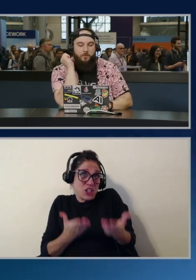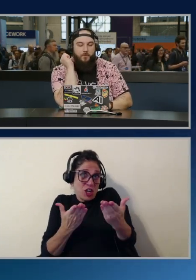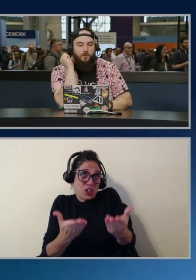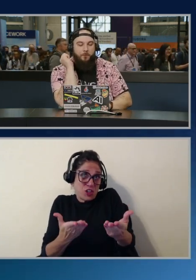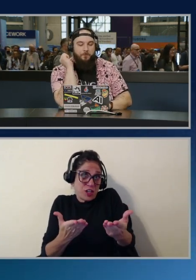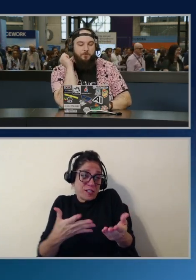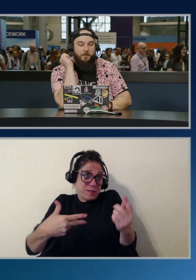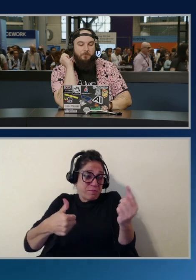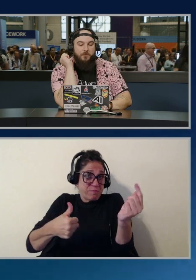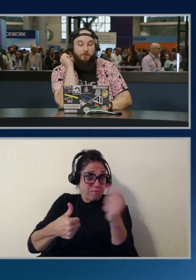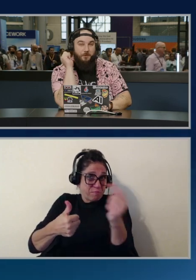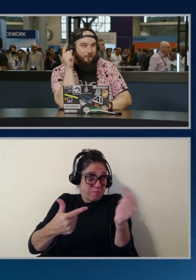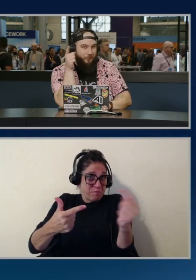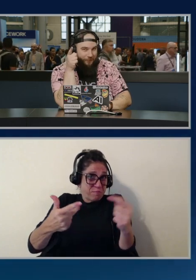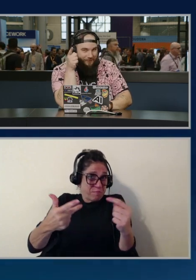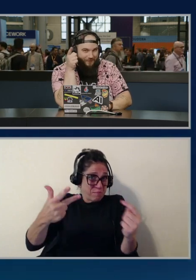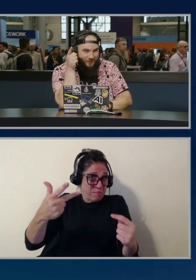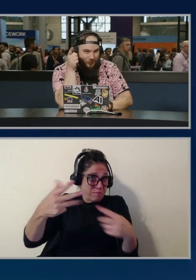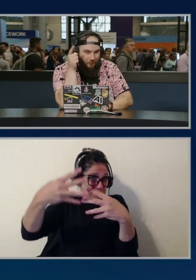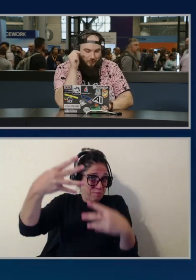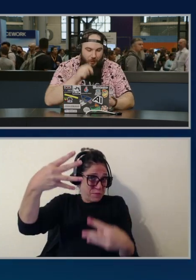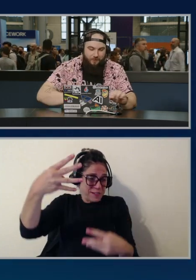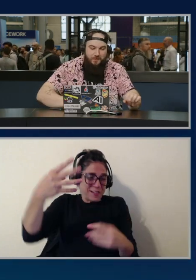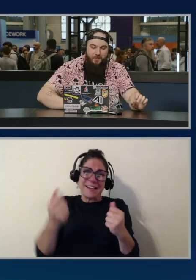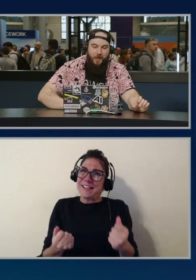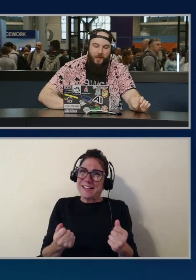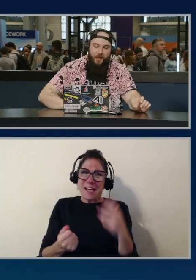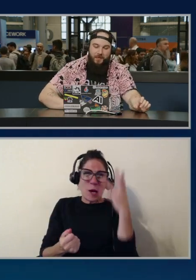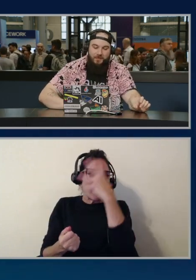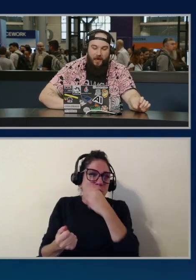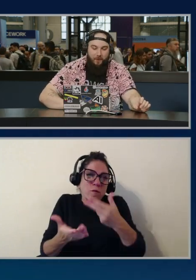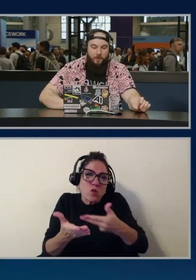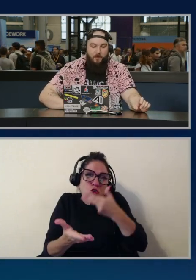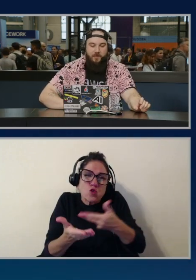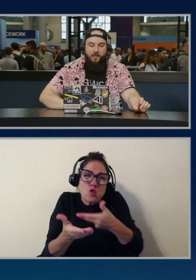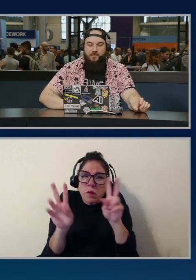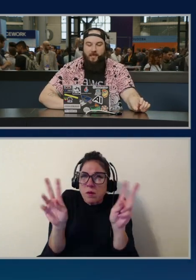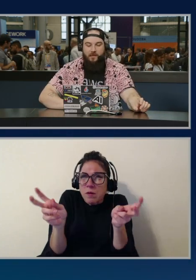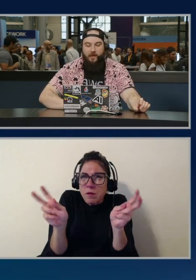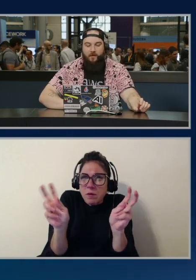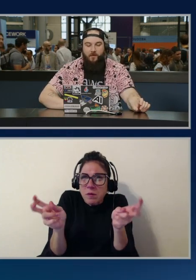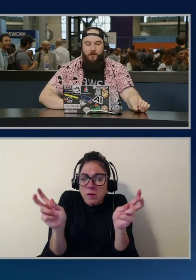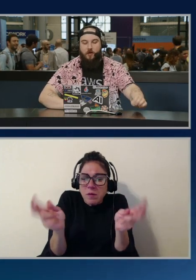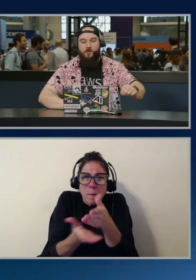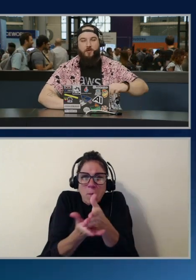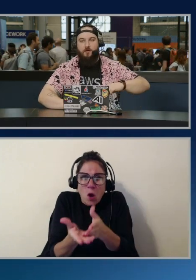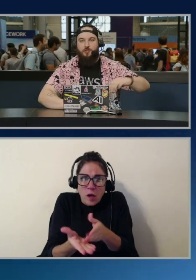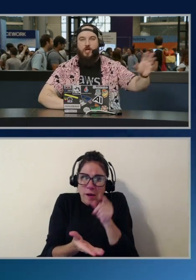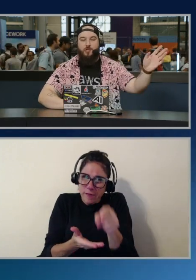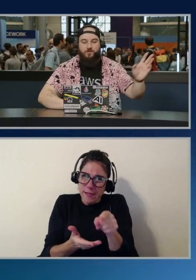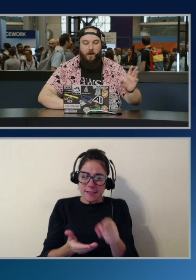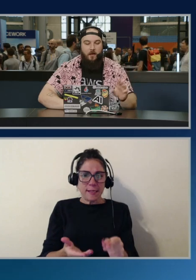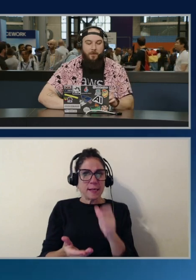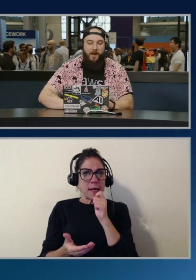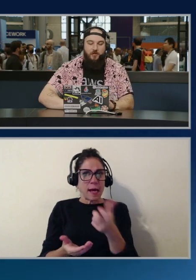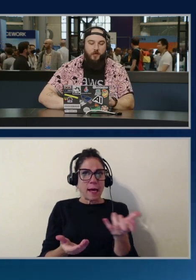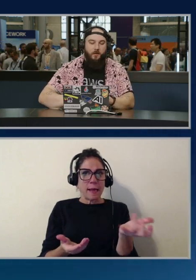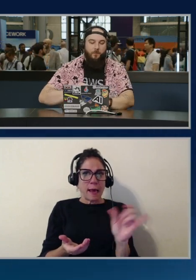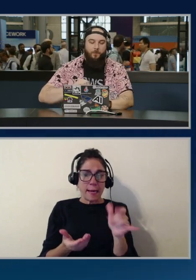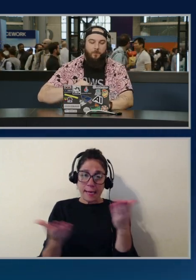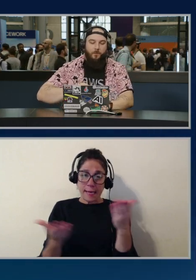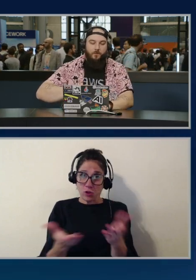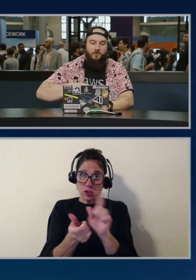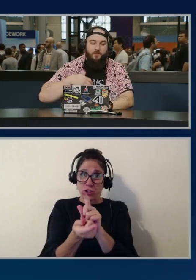Okay. The beautiful soup part of this is that it's not like, here's your changed file, but it